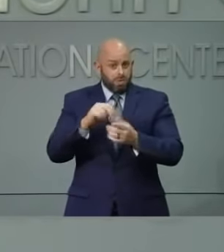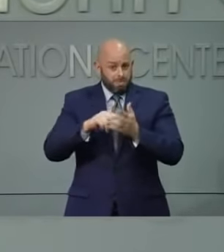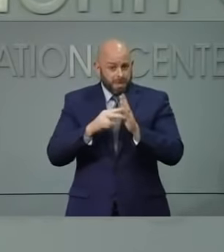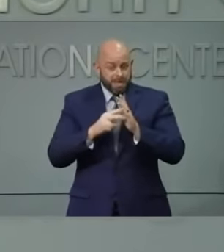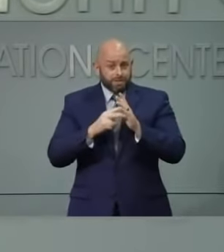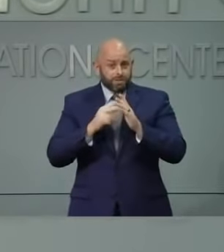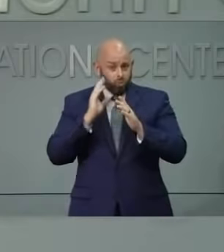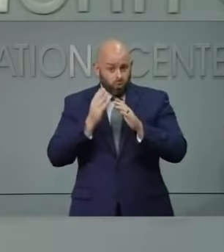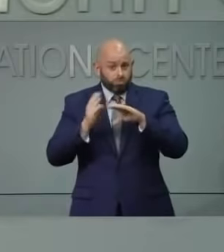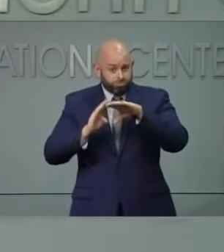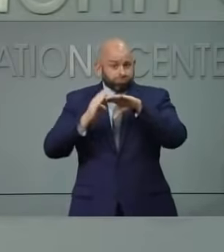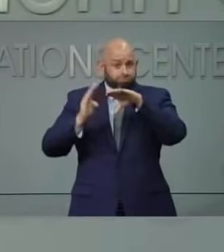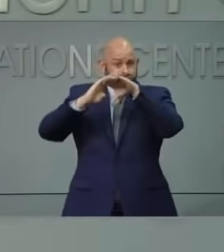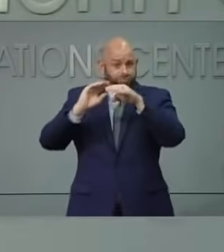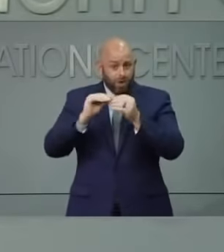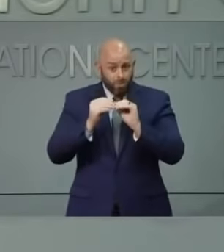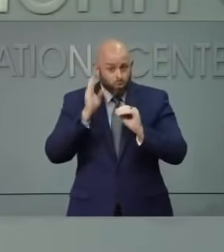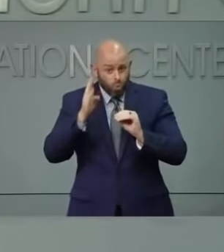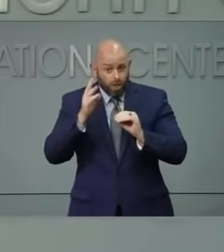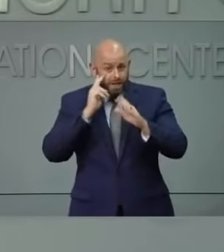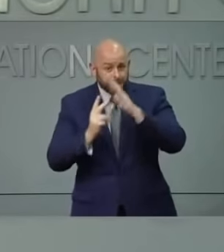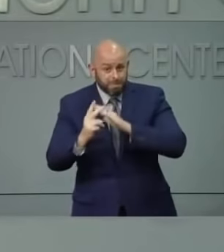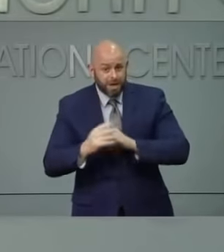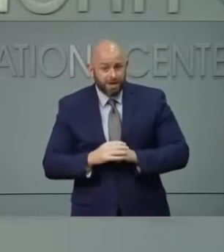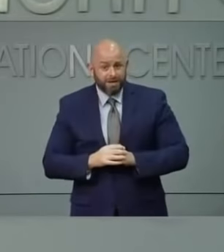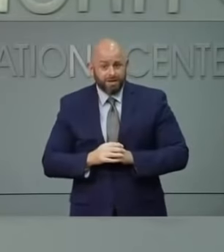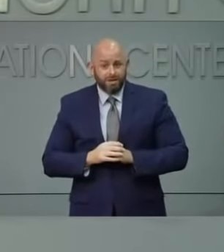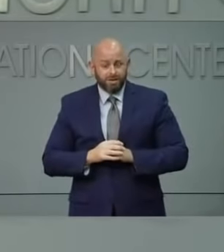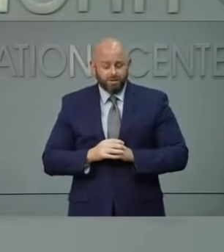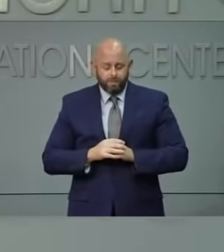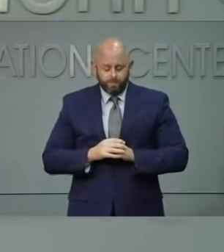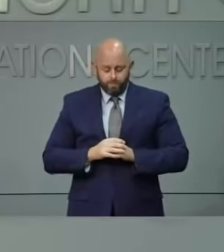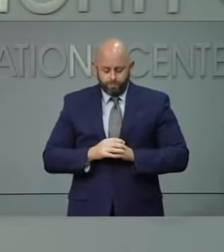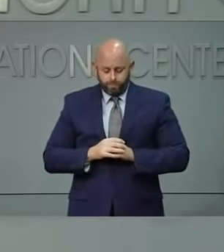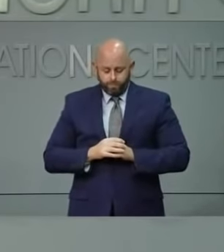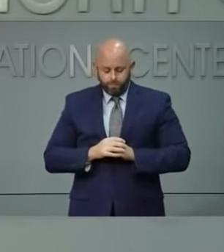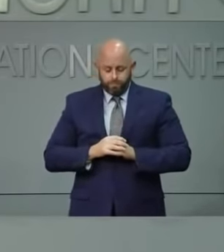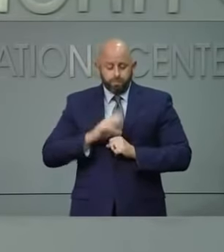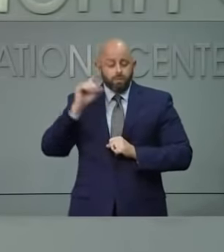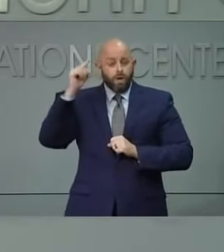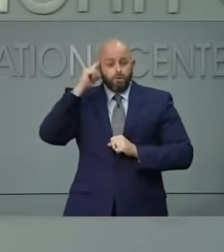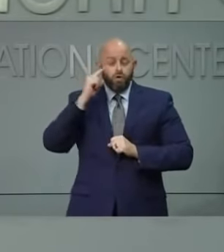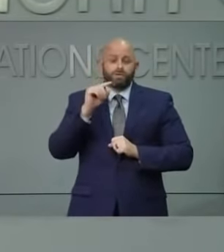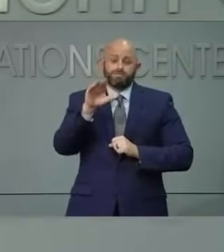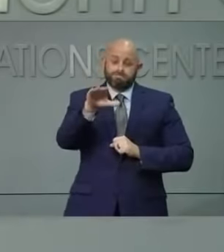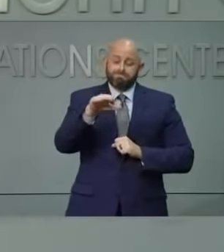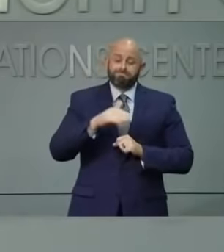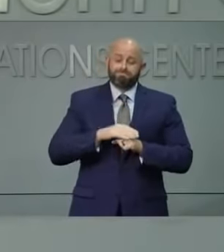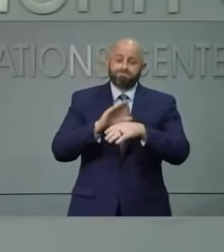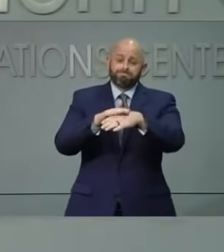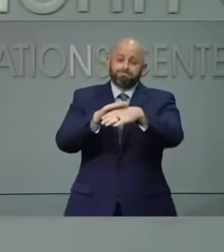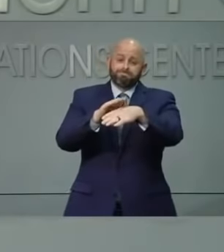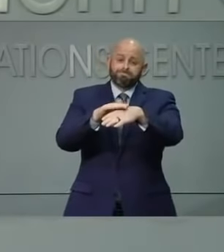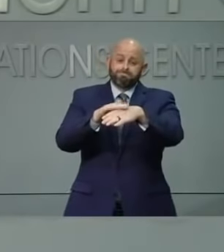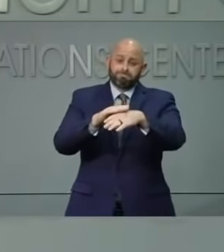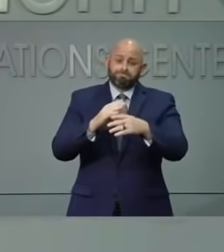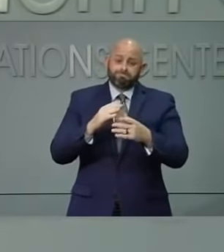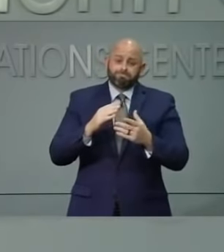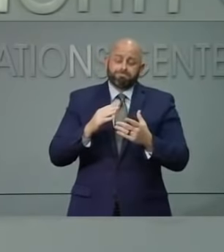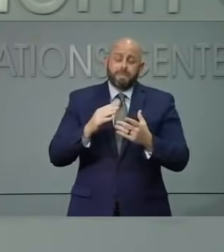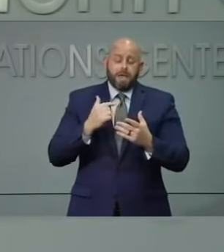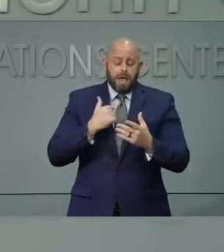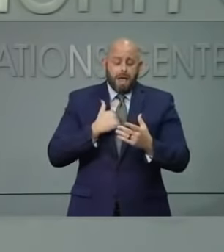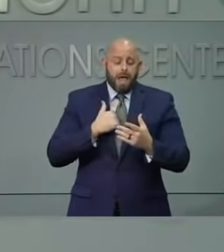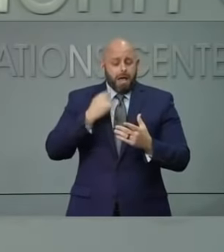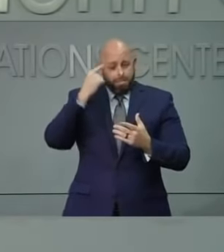in the next week or two? What they will tell you is we're just beginning to see the Thanksgiving impact, but I'll let Dr.